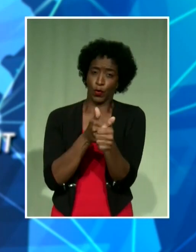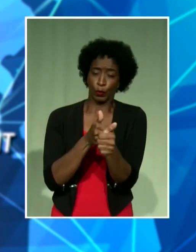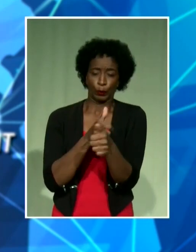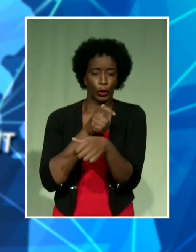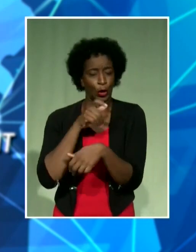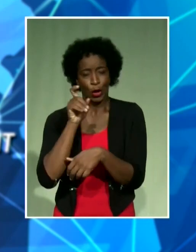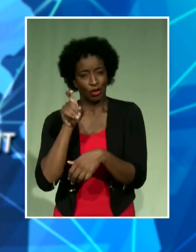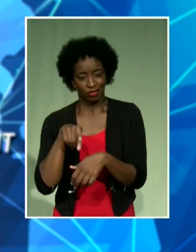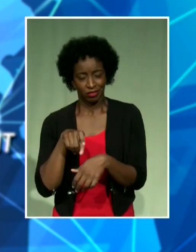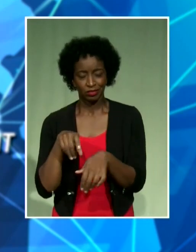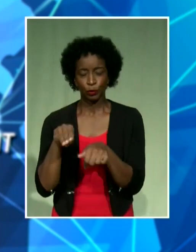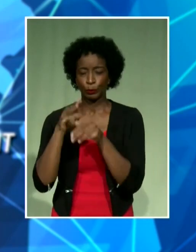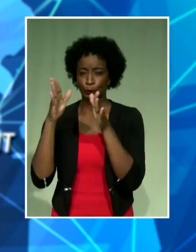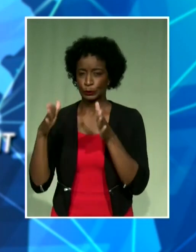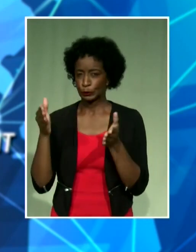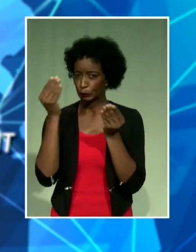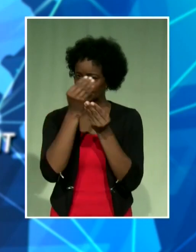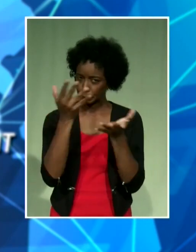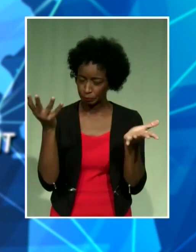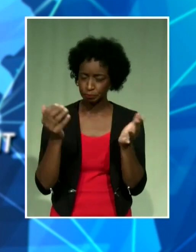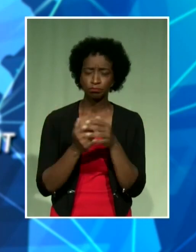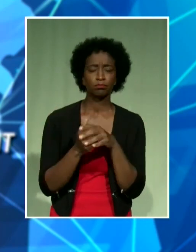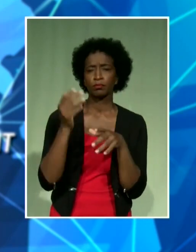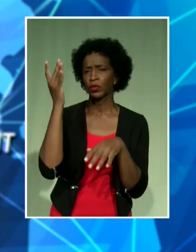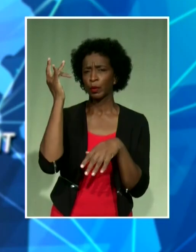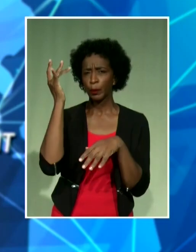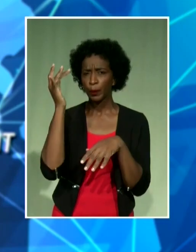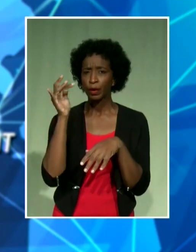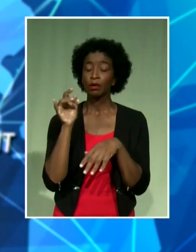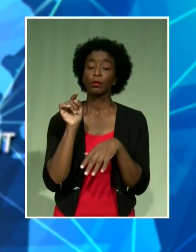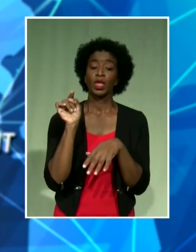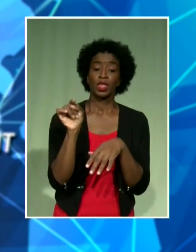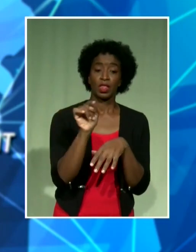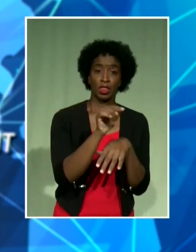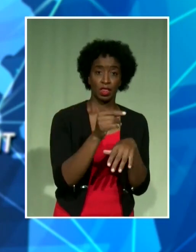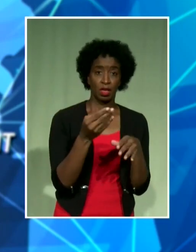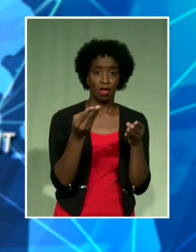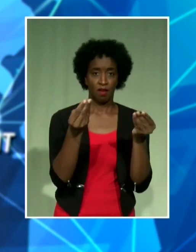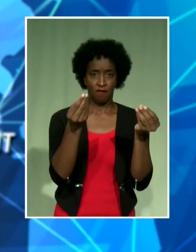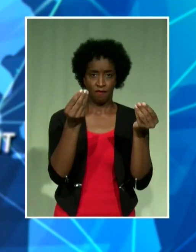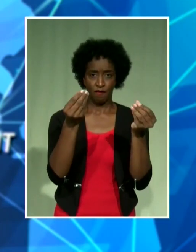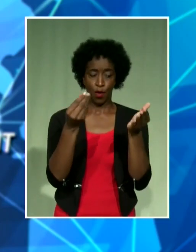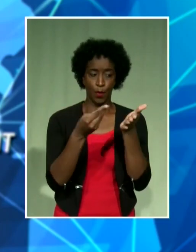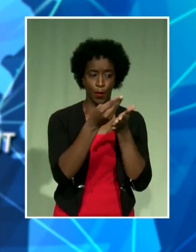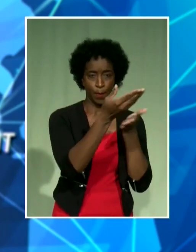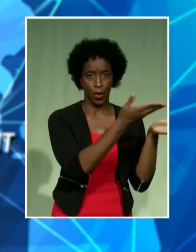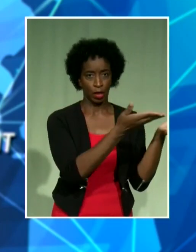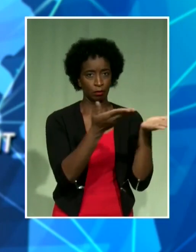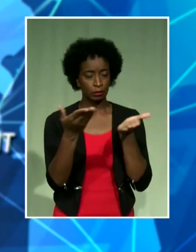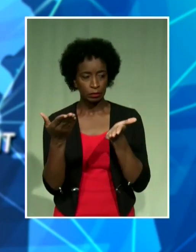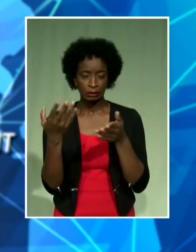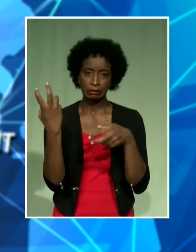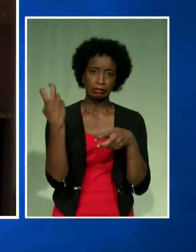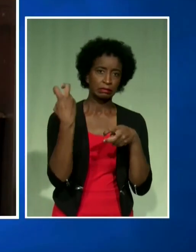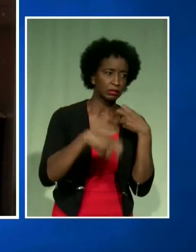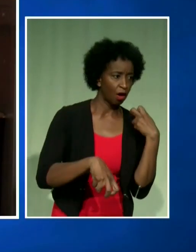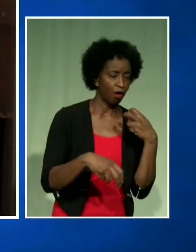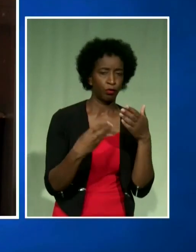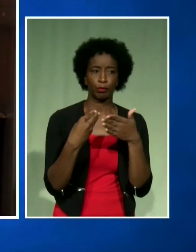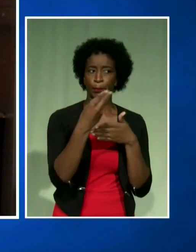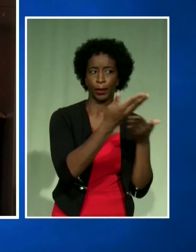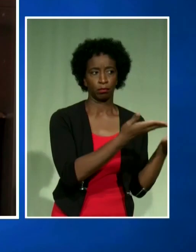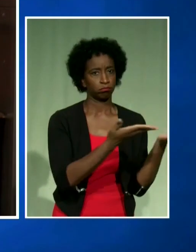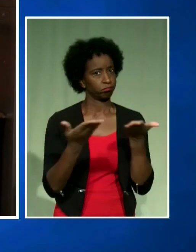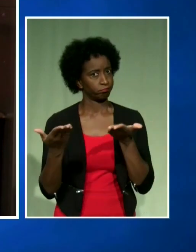is being largely driven by problems being experienced by importers of fabric to make the uniforms. I am told